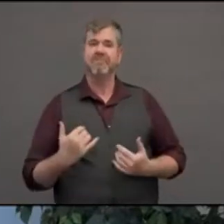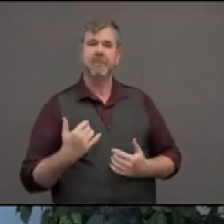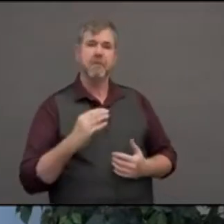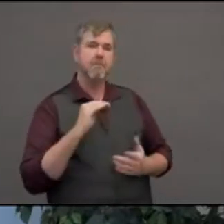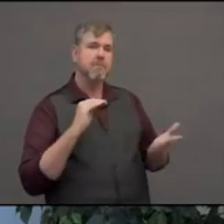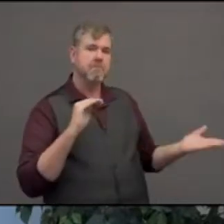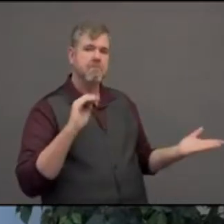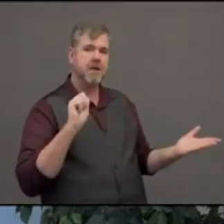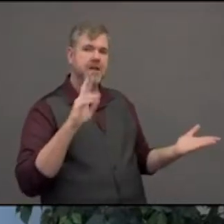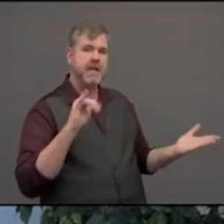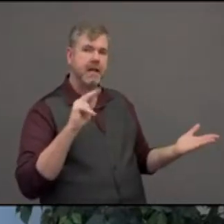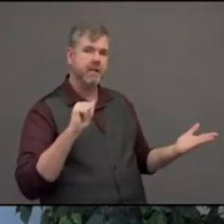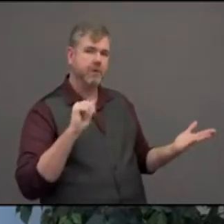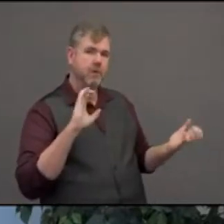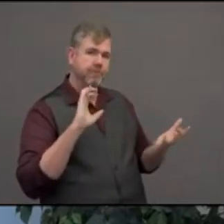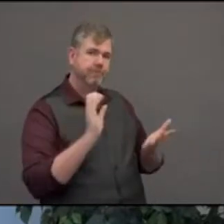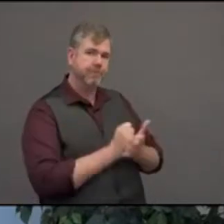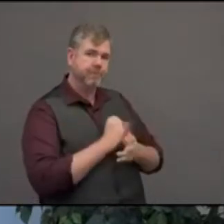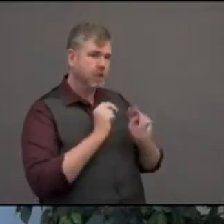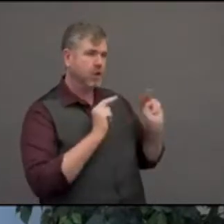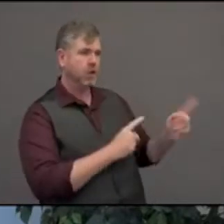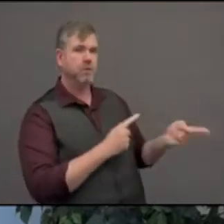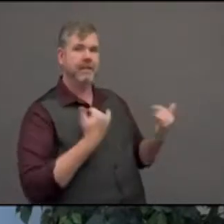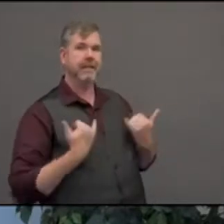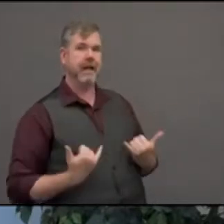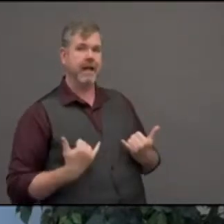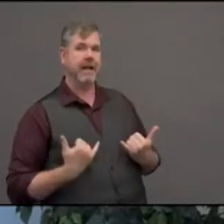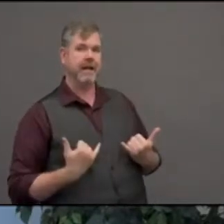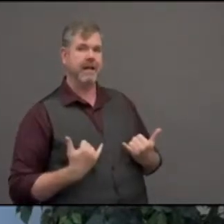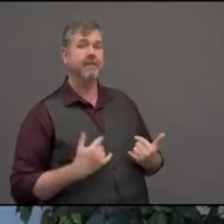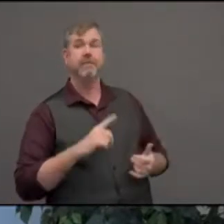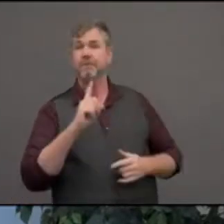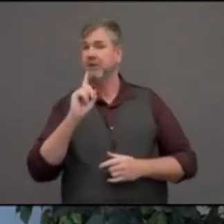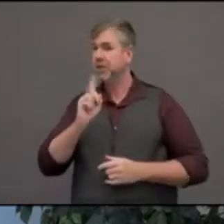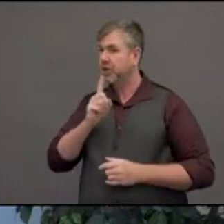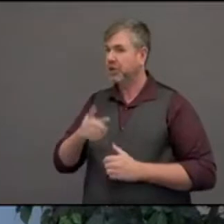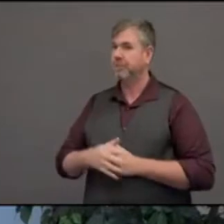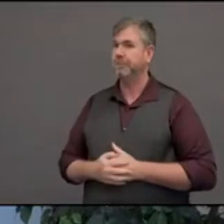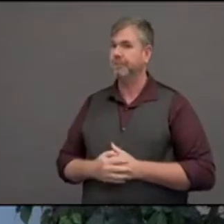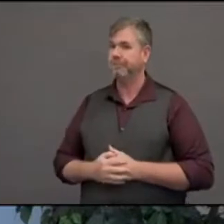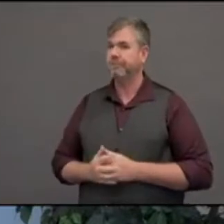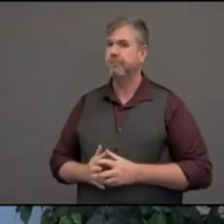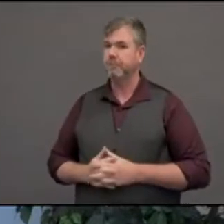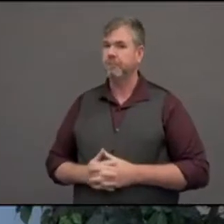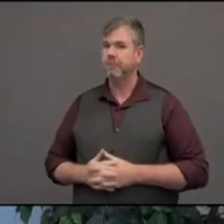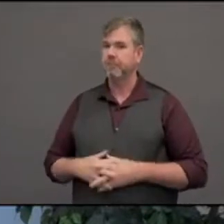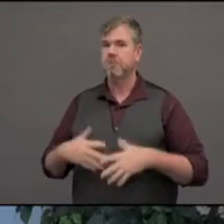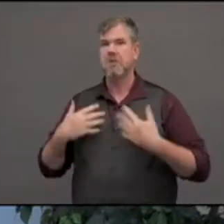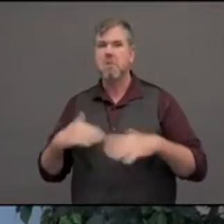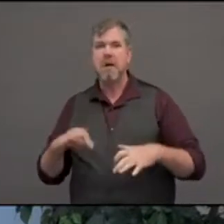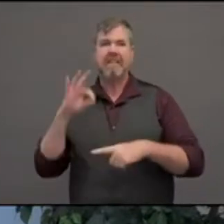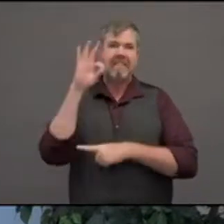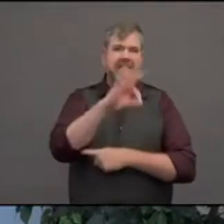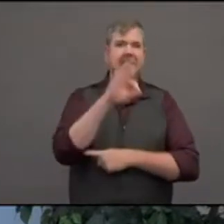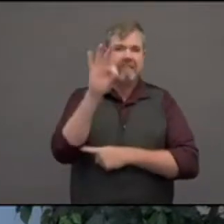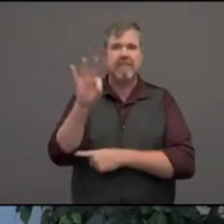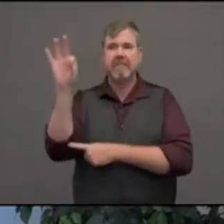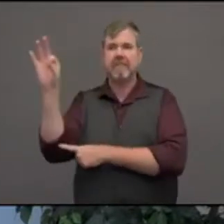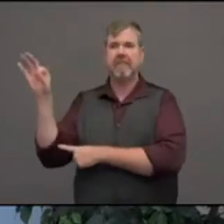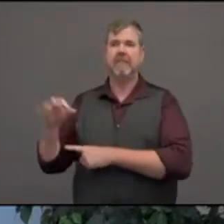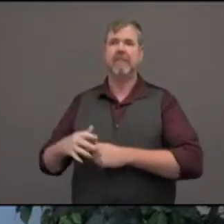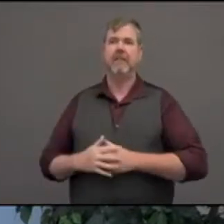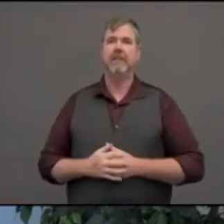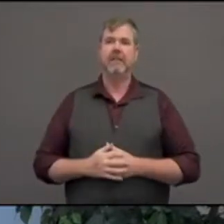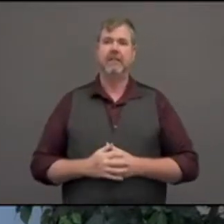So, we definitely don't want to be preaching to the choir, as my grandma used to say. We want to thank all of